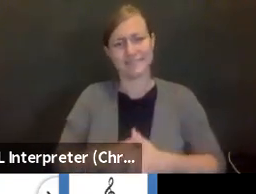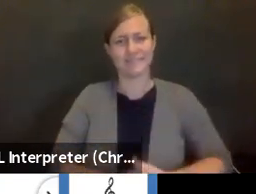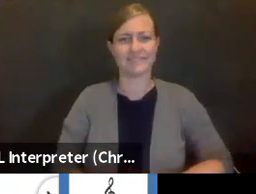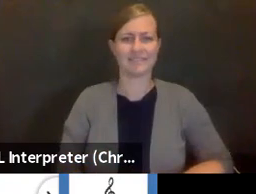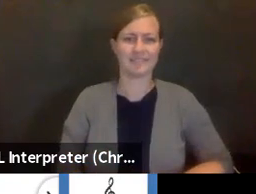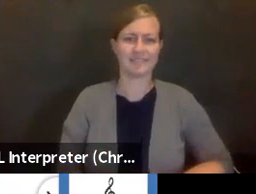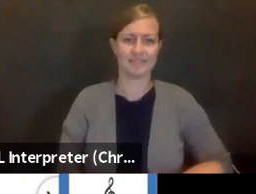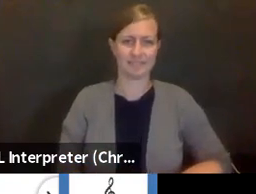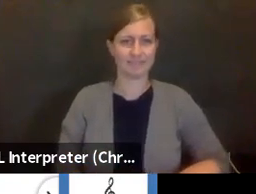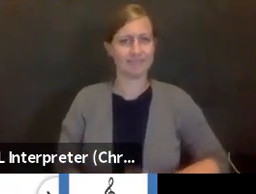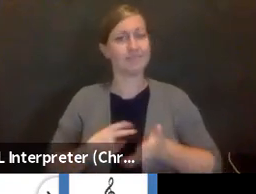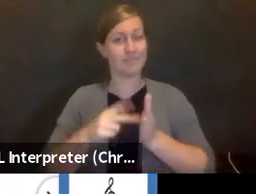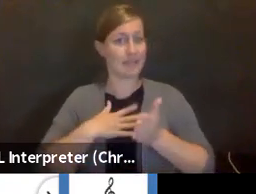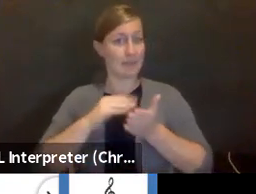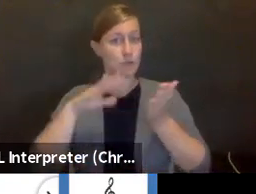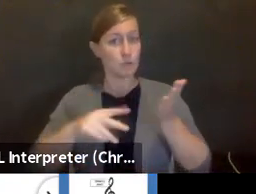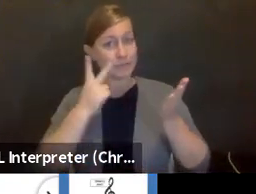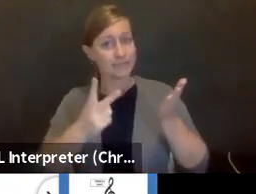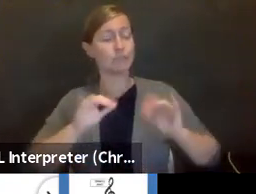for my students?